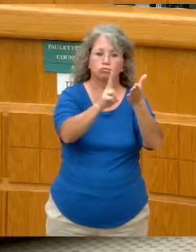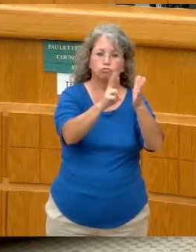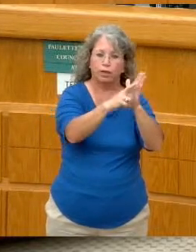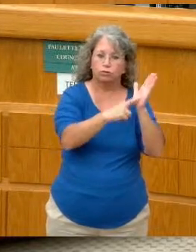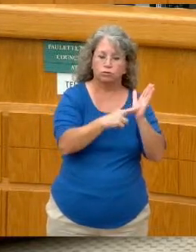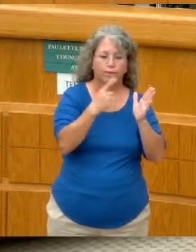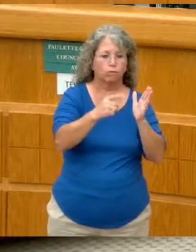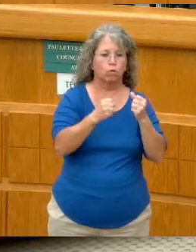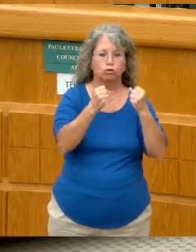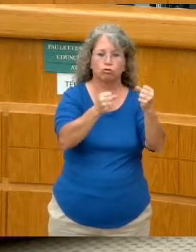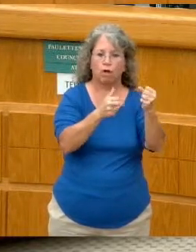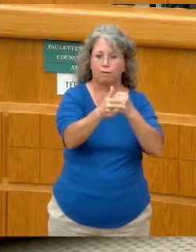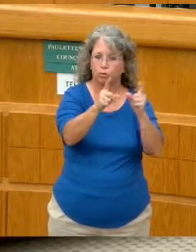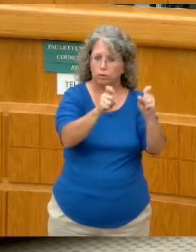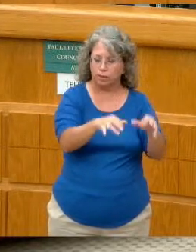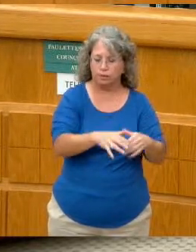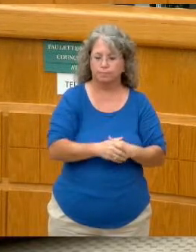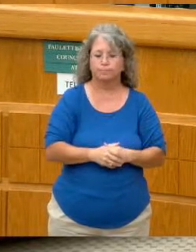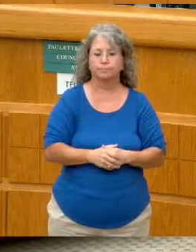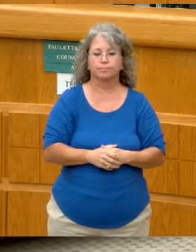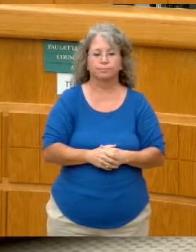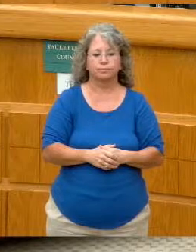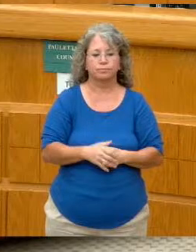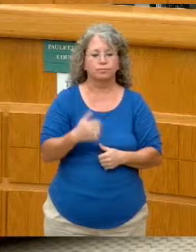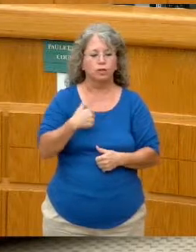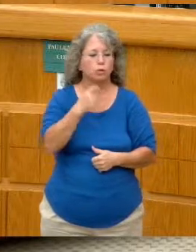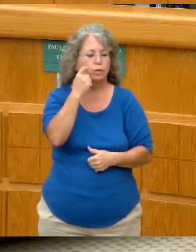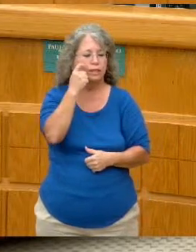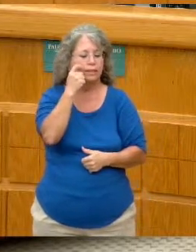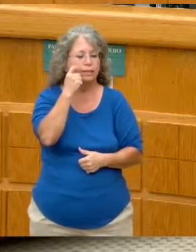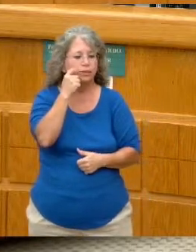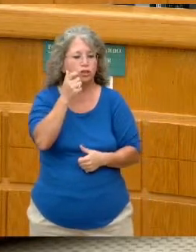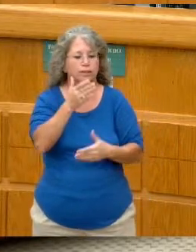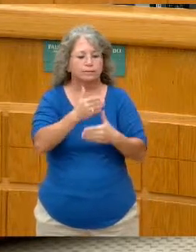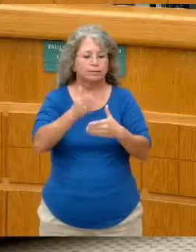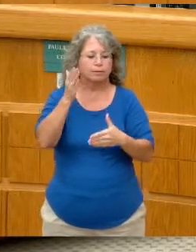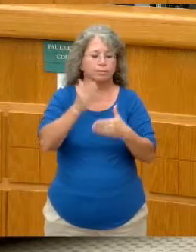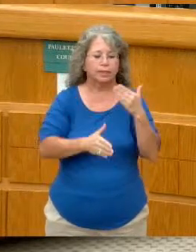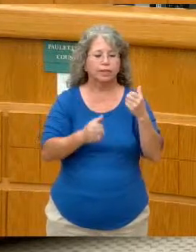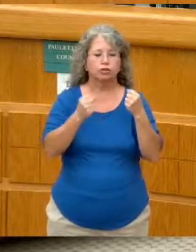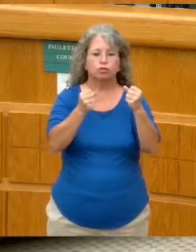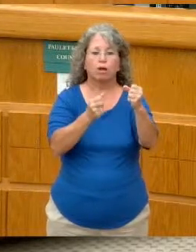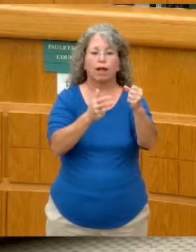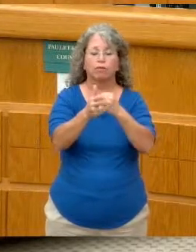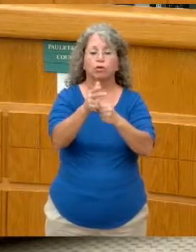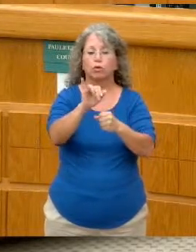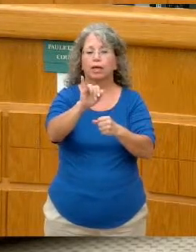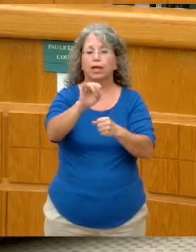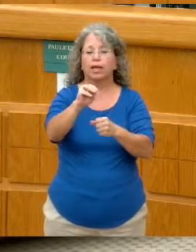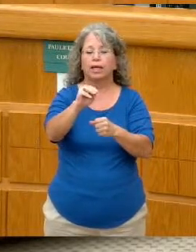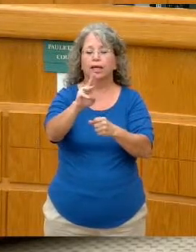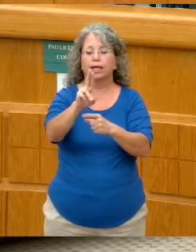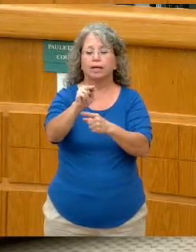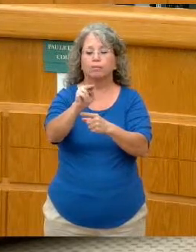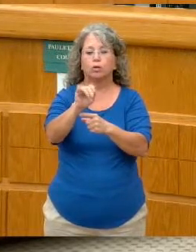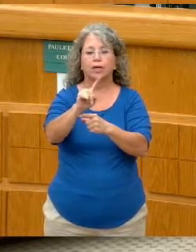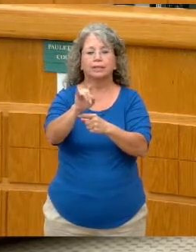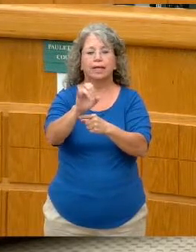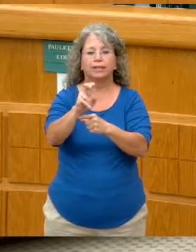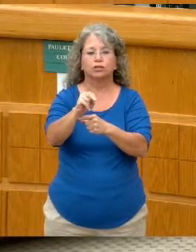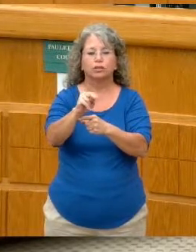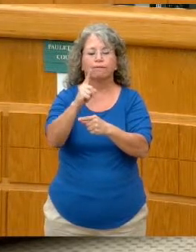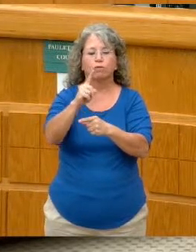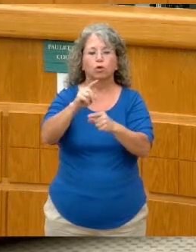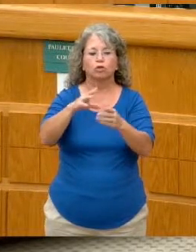The Health District recently concluded a series of drive-through immunization clinics for students who needed to get vaccinated for